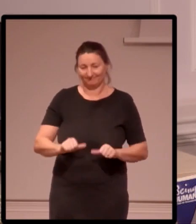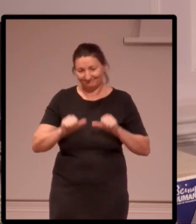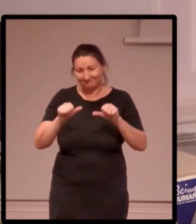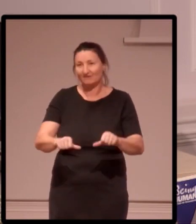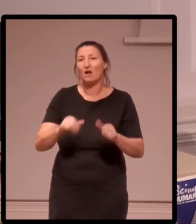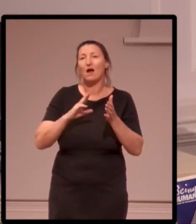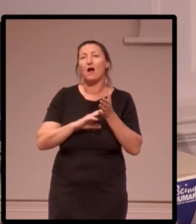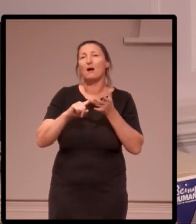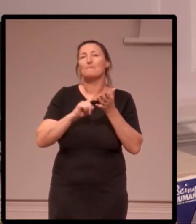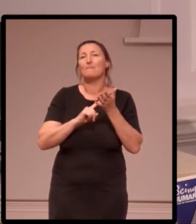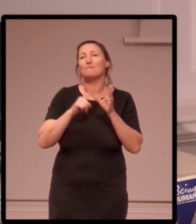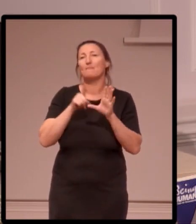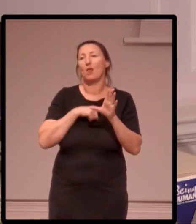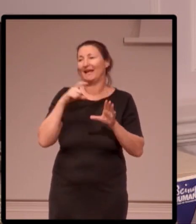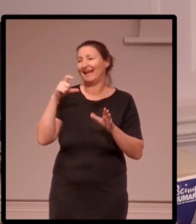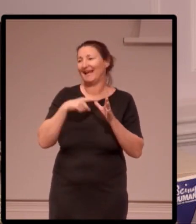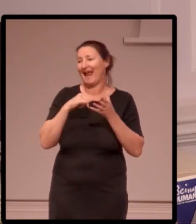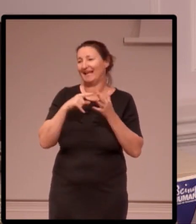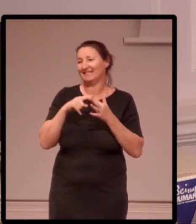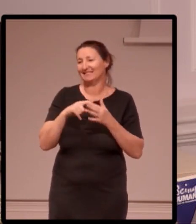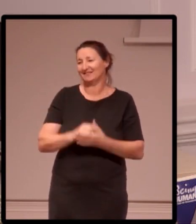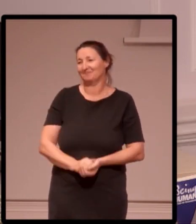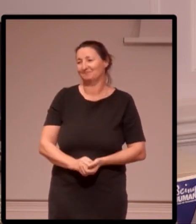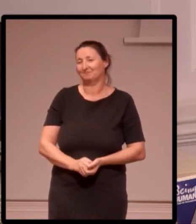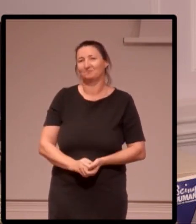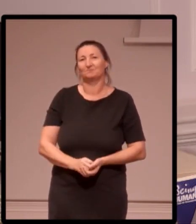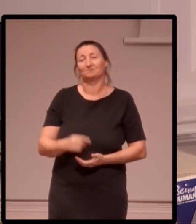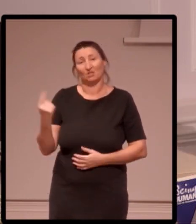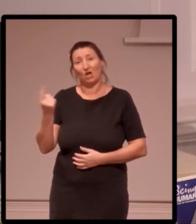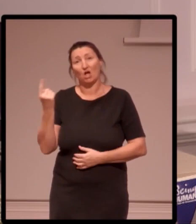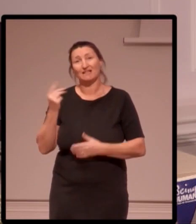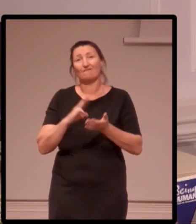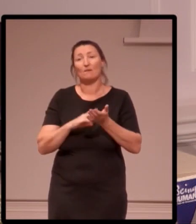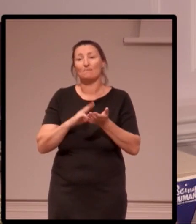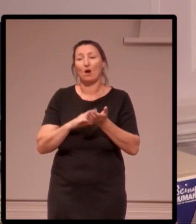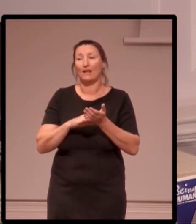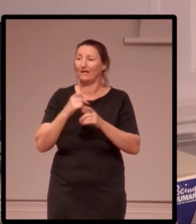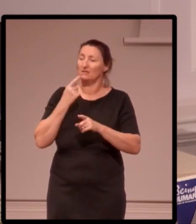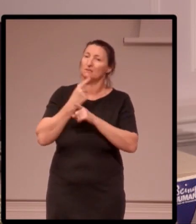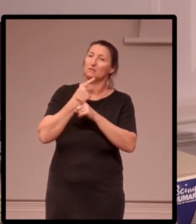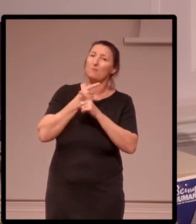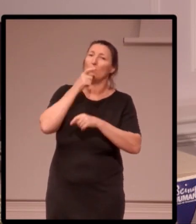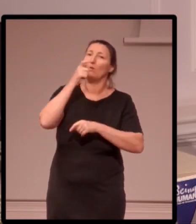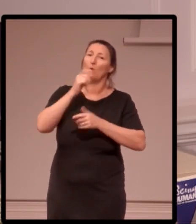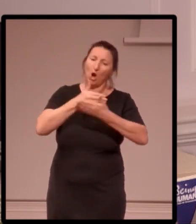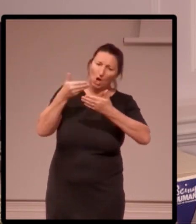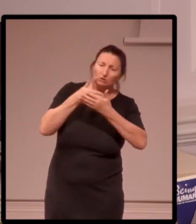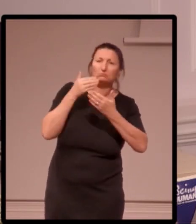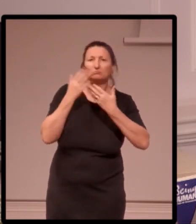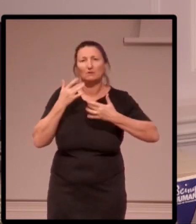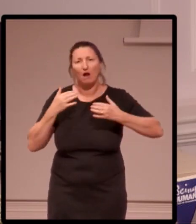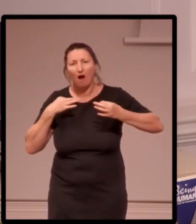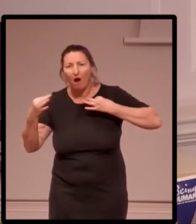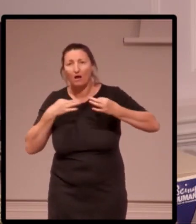Molly Case. Just looking where she'd gone. There she is. So Molly is a spoken word artist, writer and a